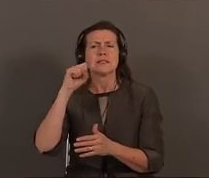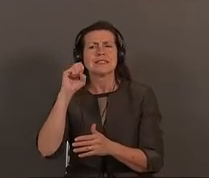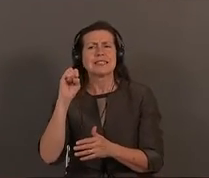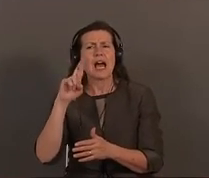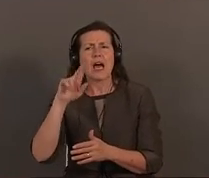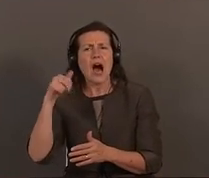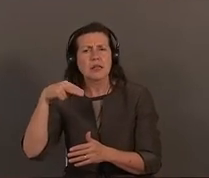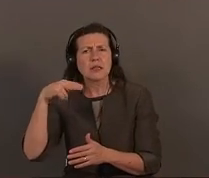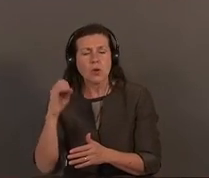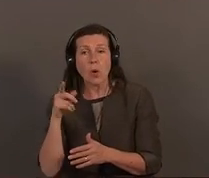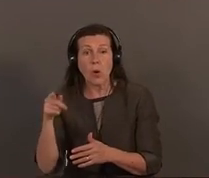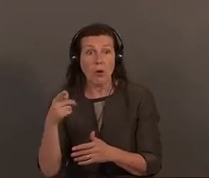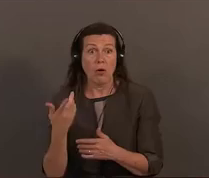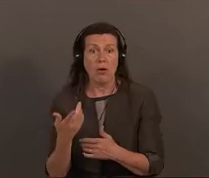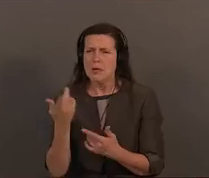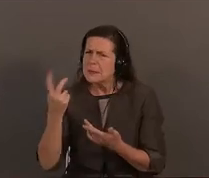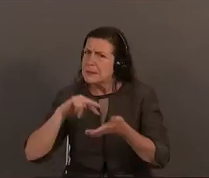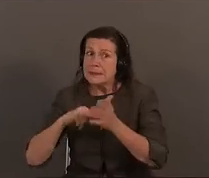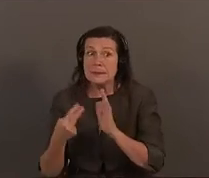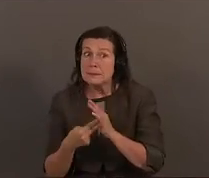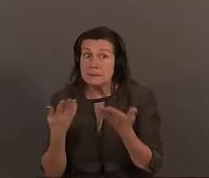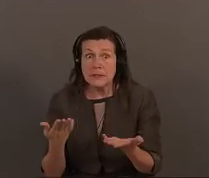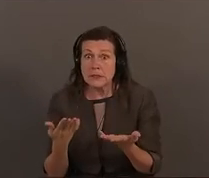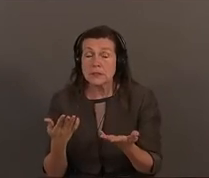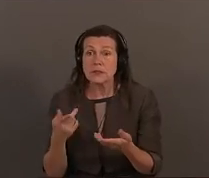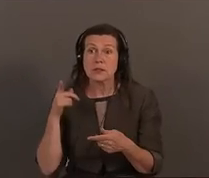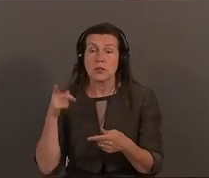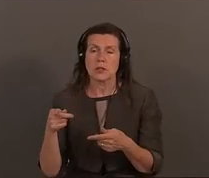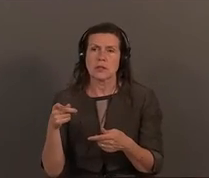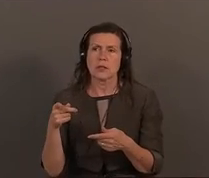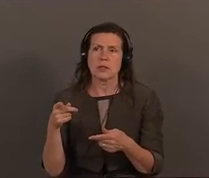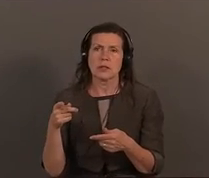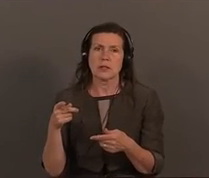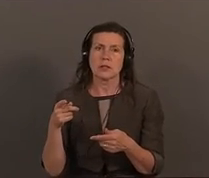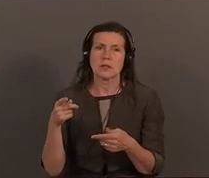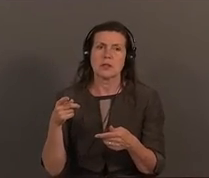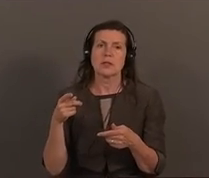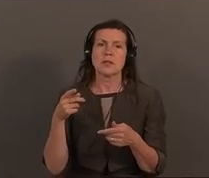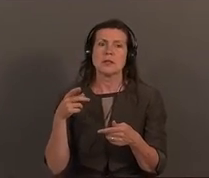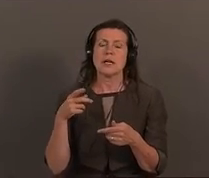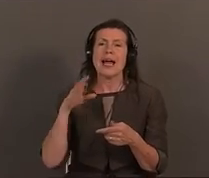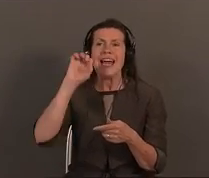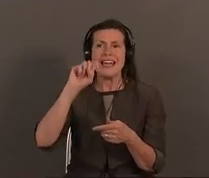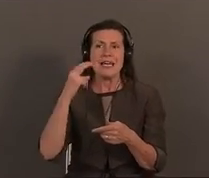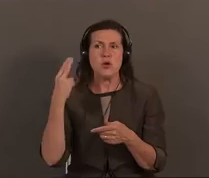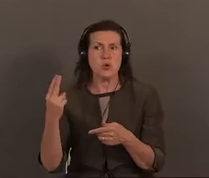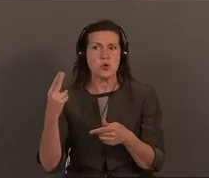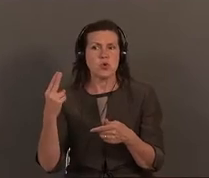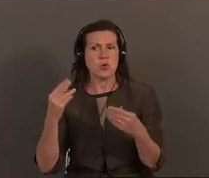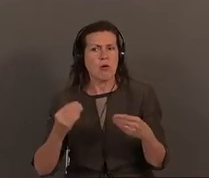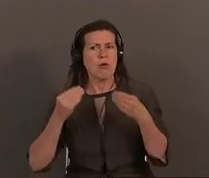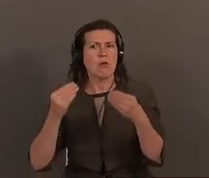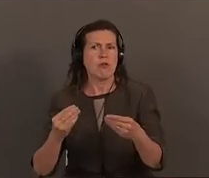EU should also favor, if not concentration, but certainly strengthening